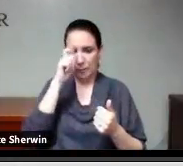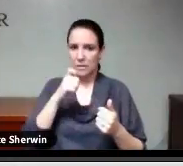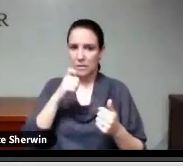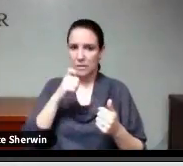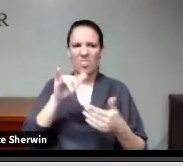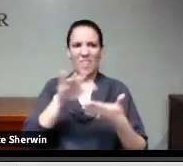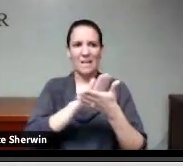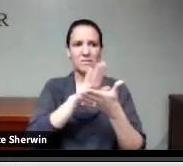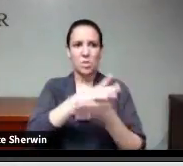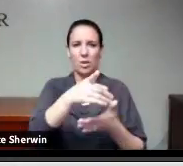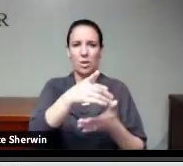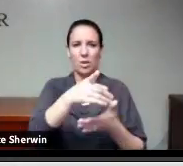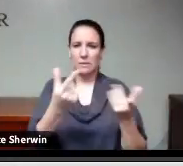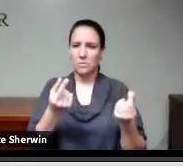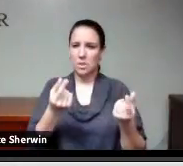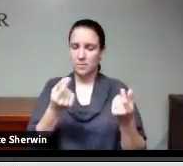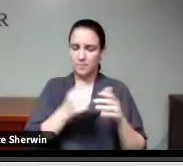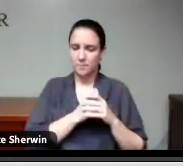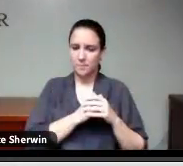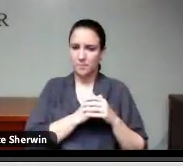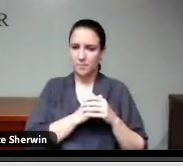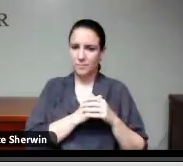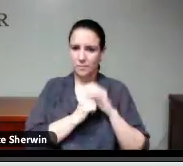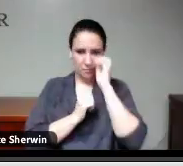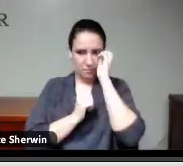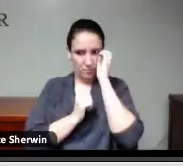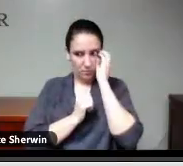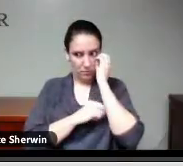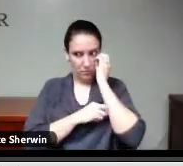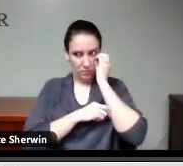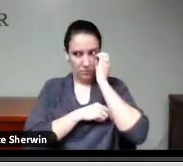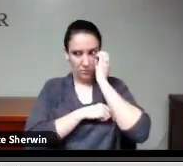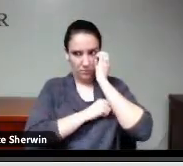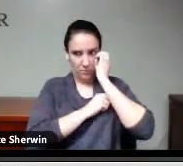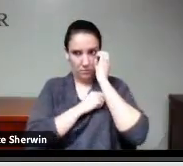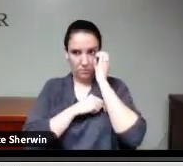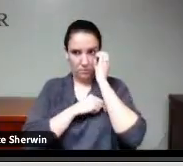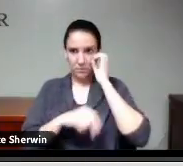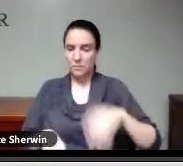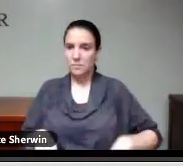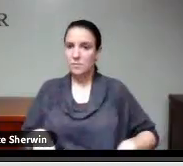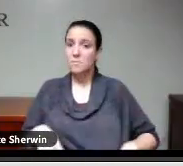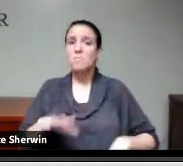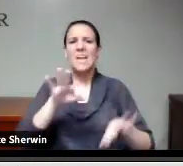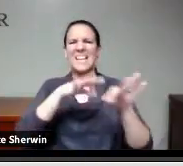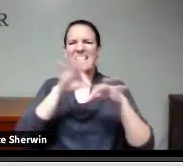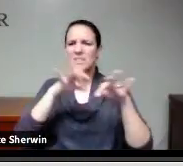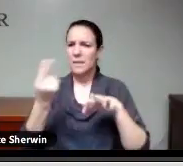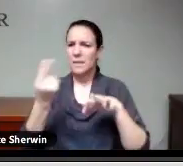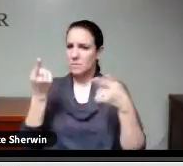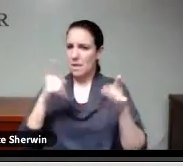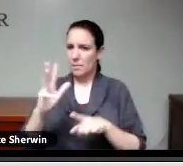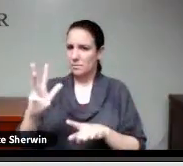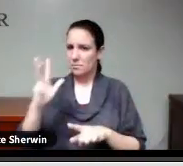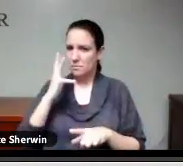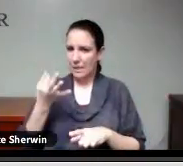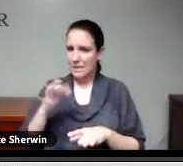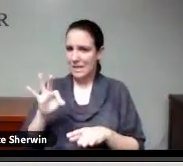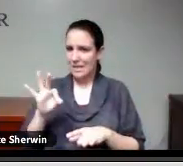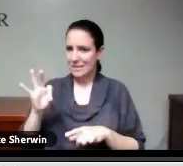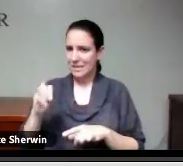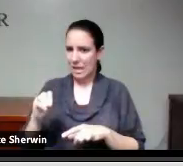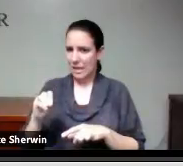is go on to describe something that happened back in the 90s at this point, but it goes on to